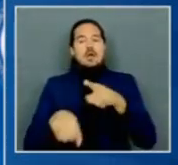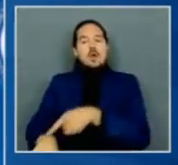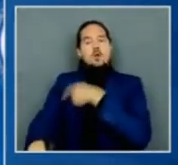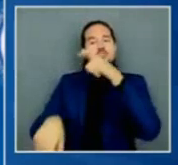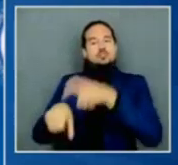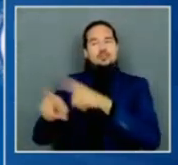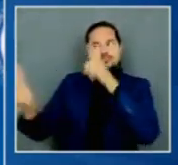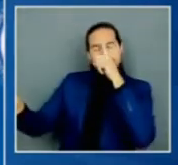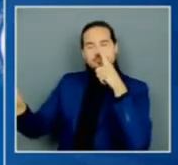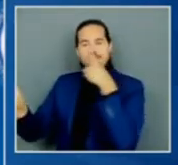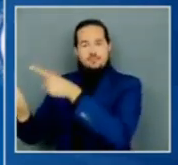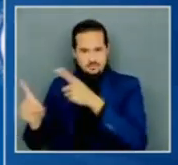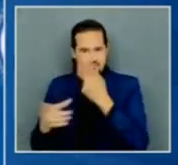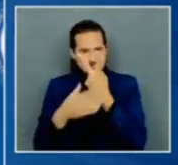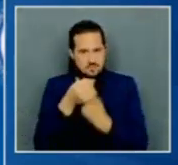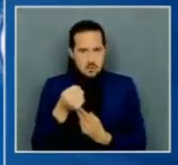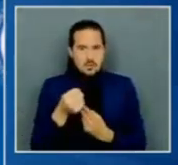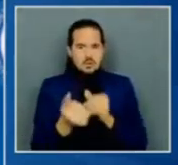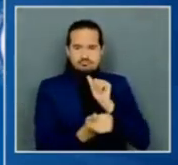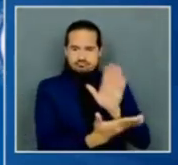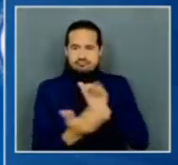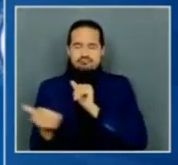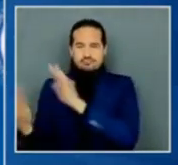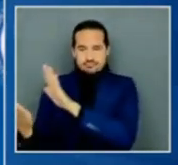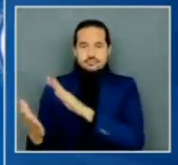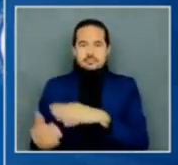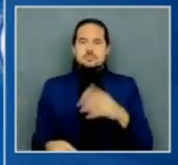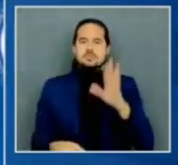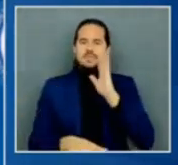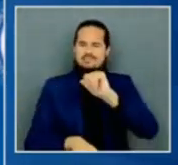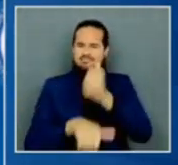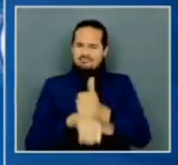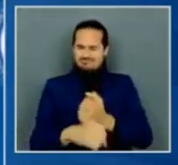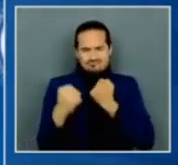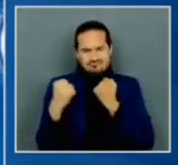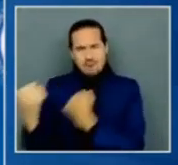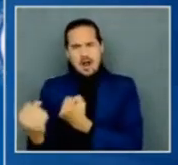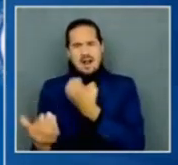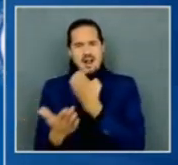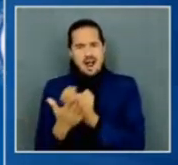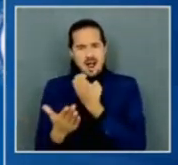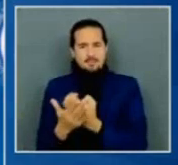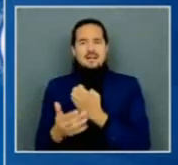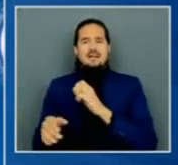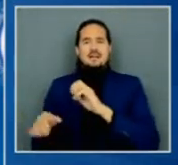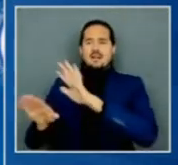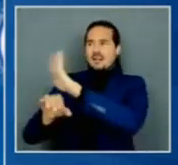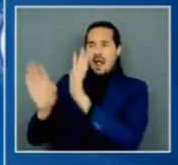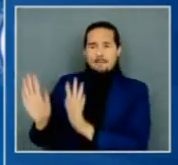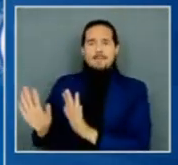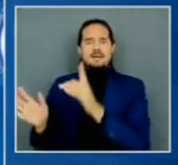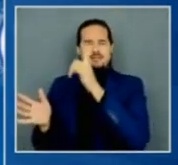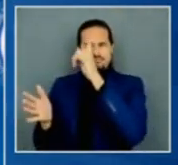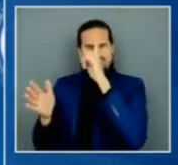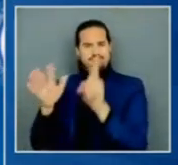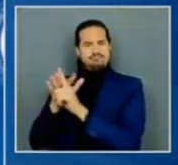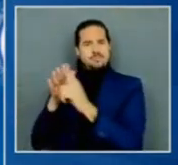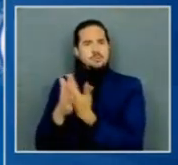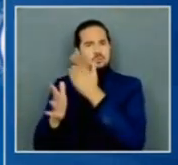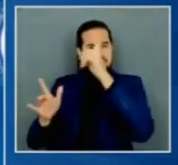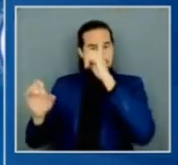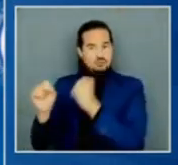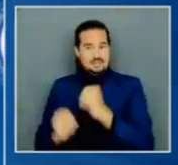how America will look by the middle of this century, the competitiveness of our economy, the security of our climate. For me, this